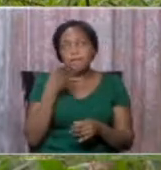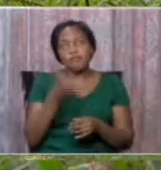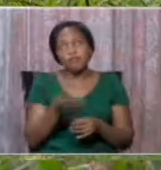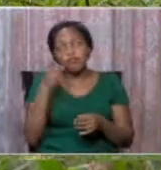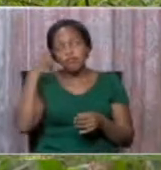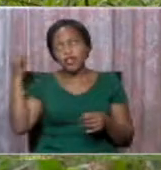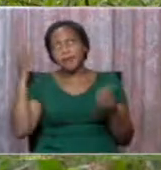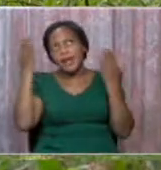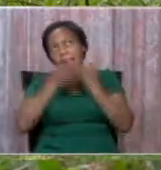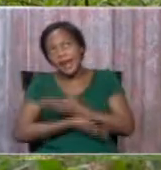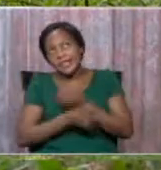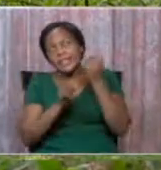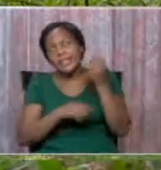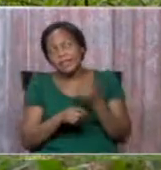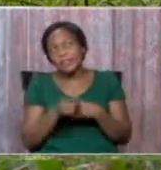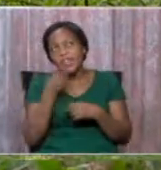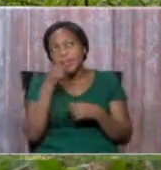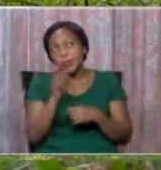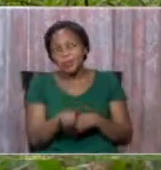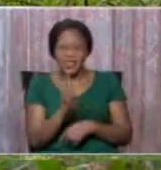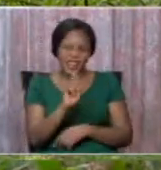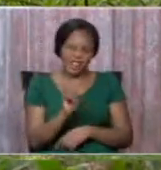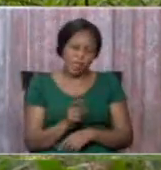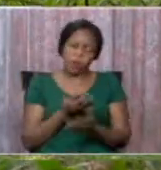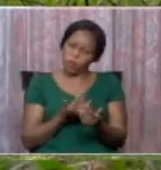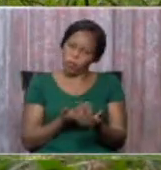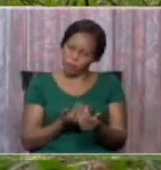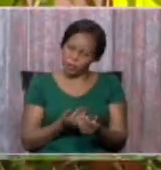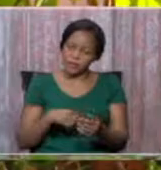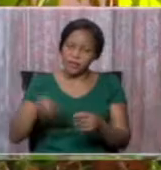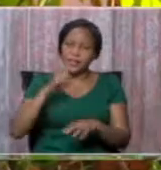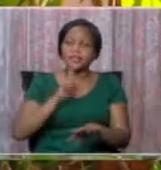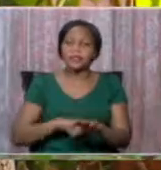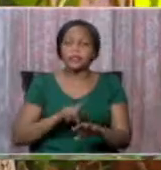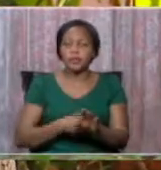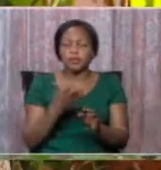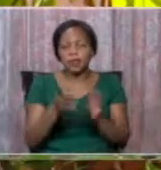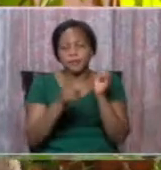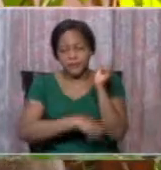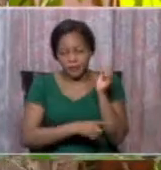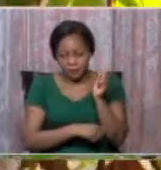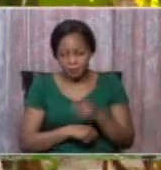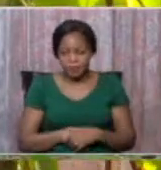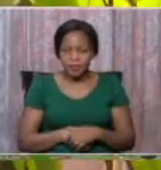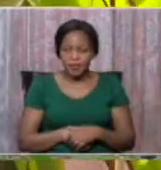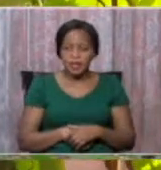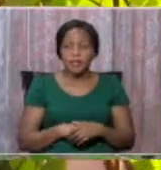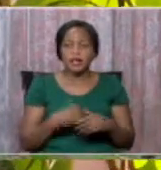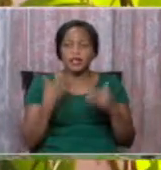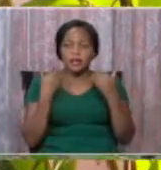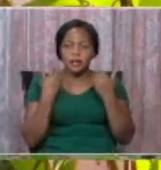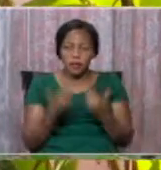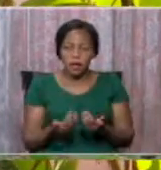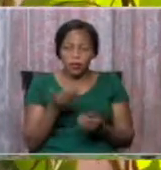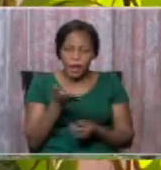responsible for a hormone called adrenaline. They are internal. They sit on top of your kidneys.